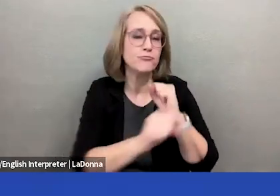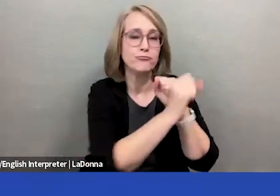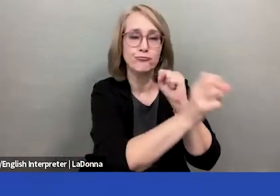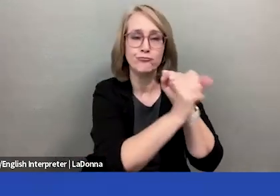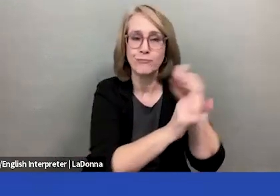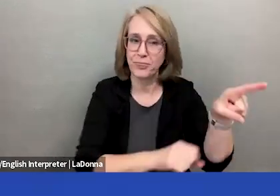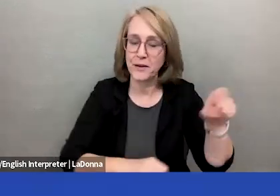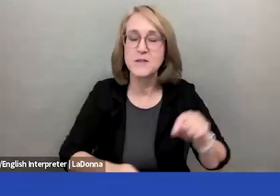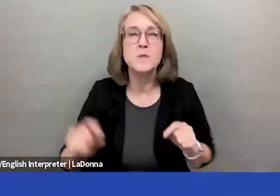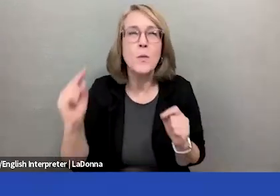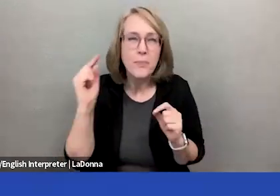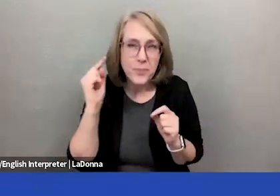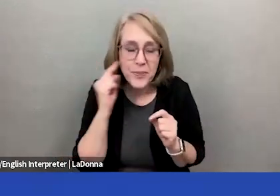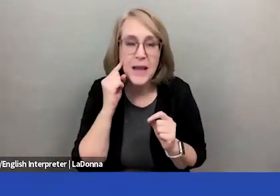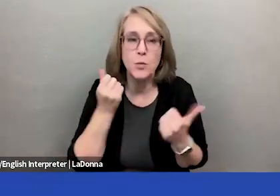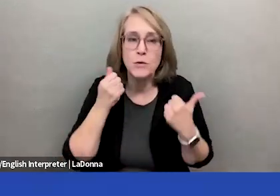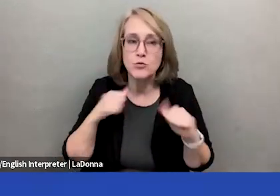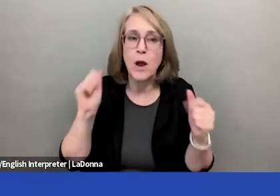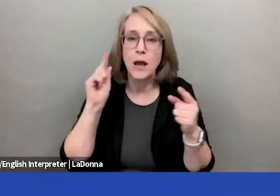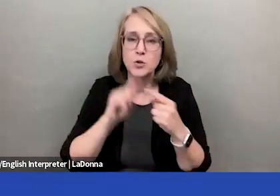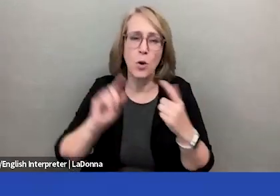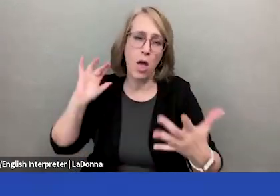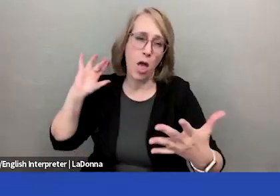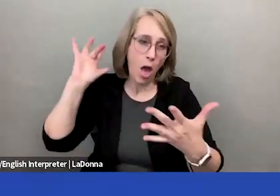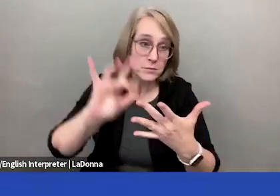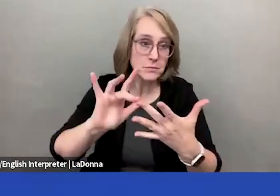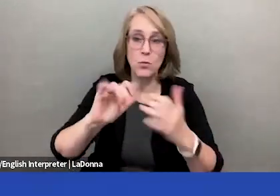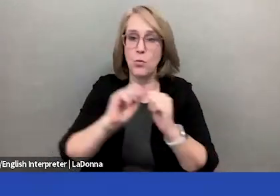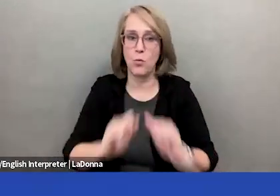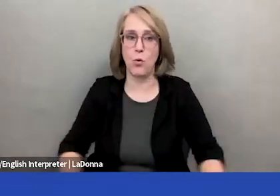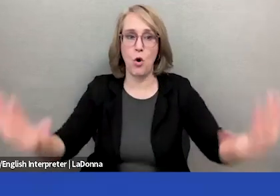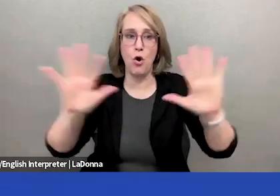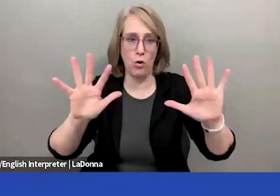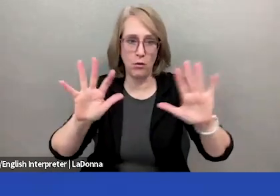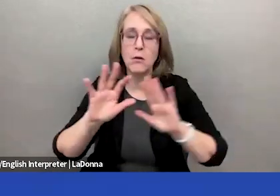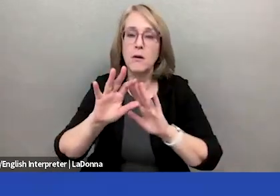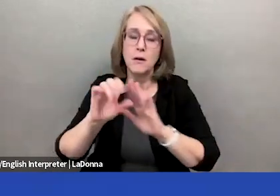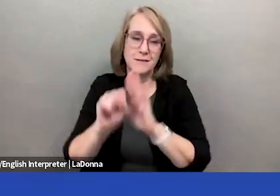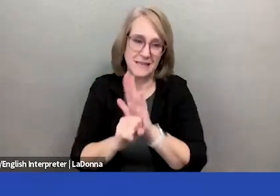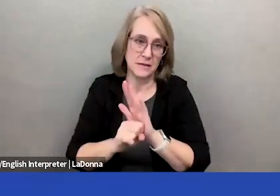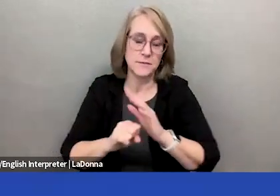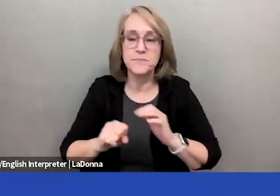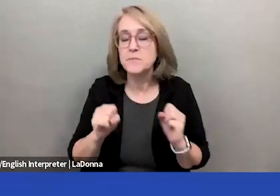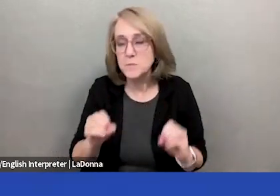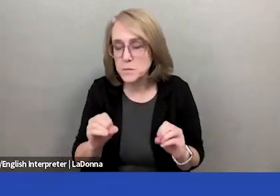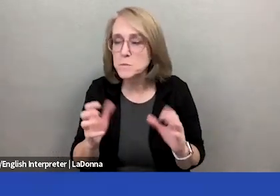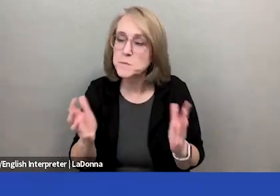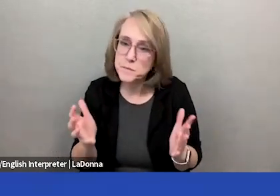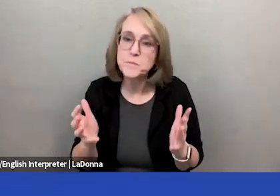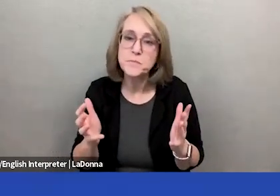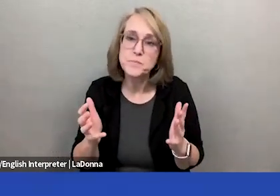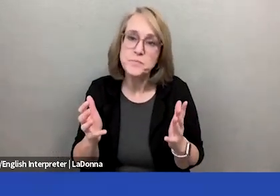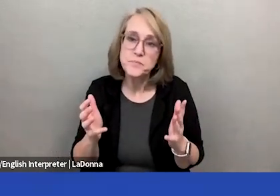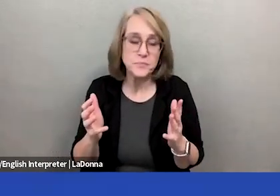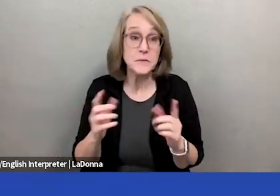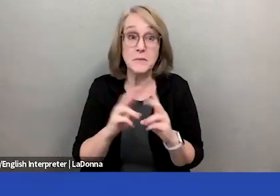So, you know, I think we're really trying to reach everyone and support all of that. So it's